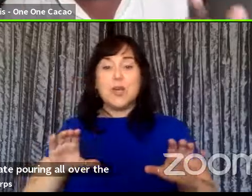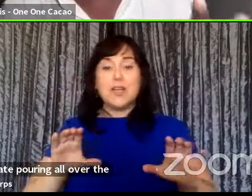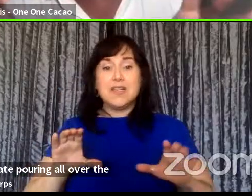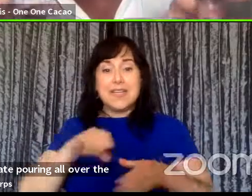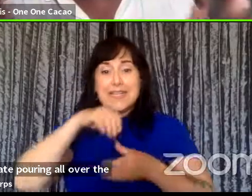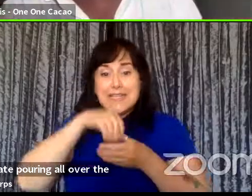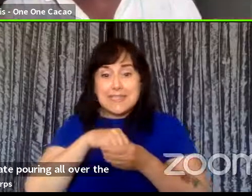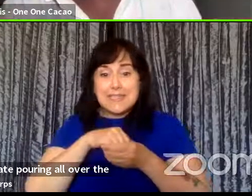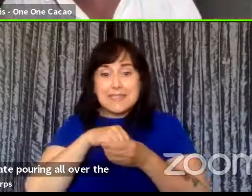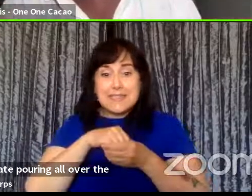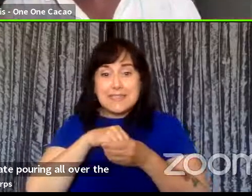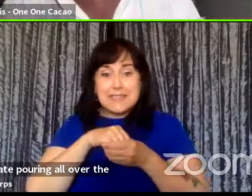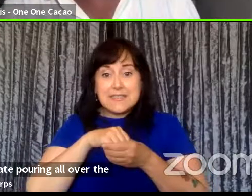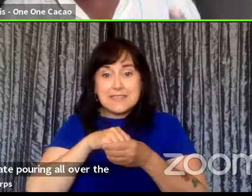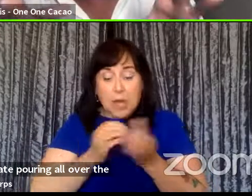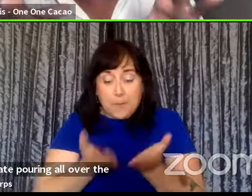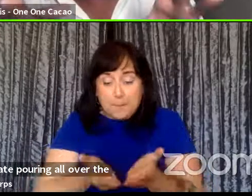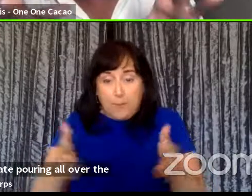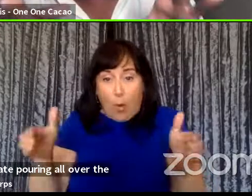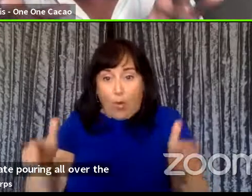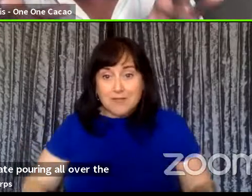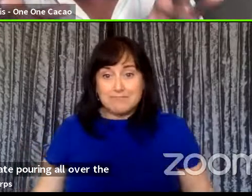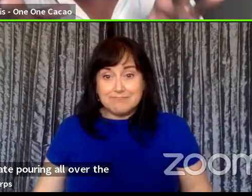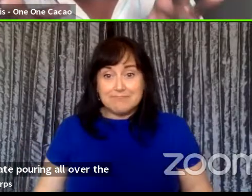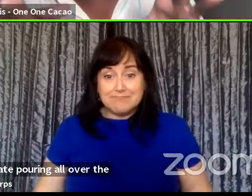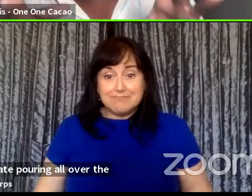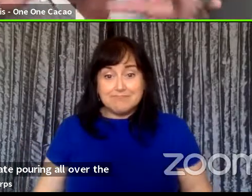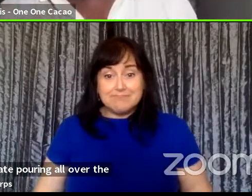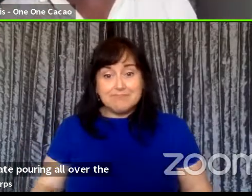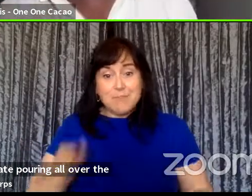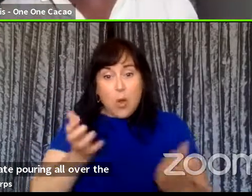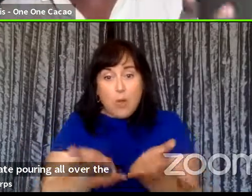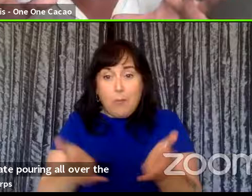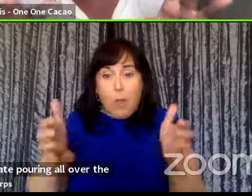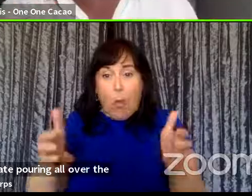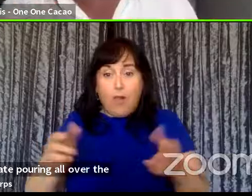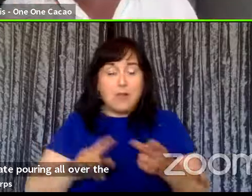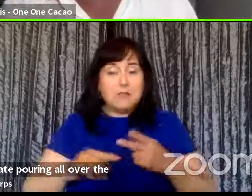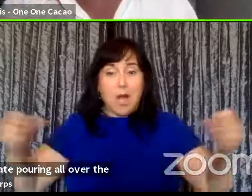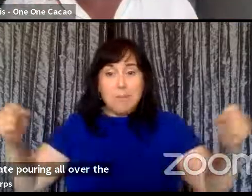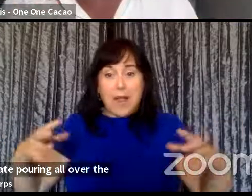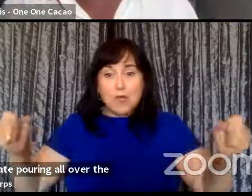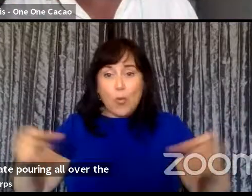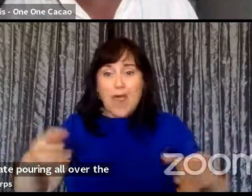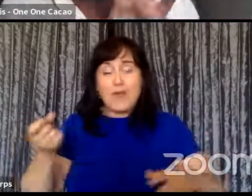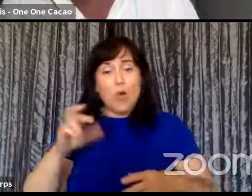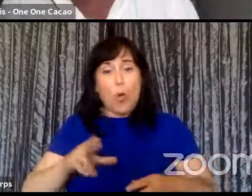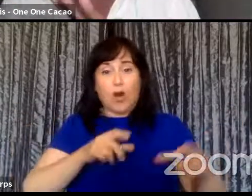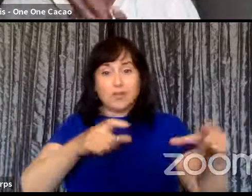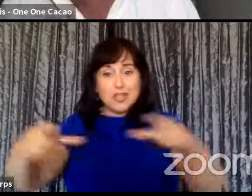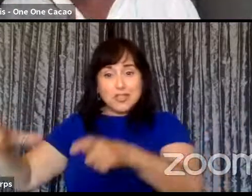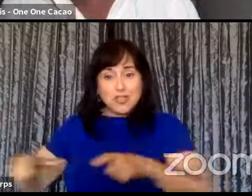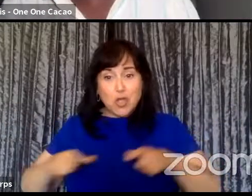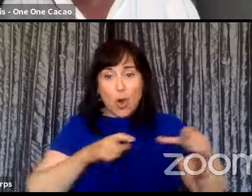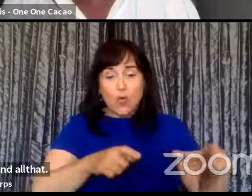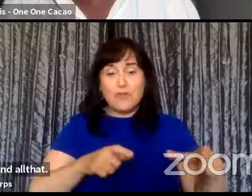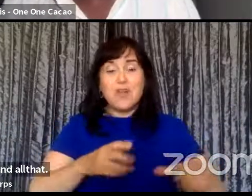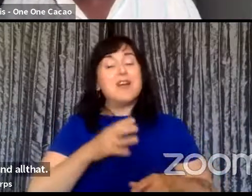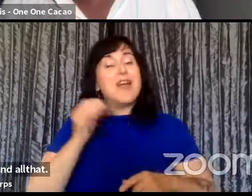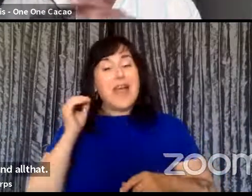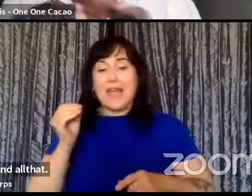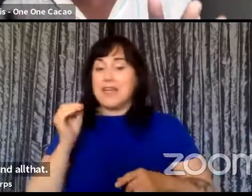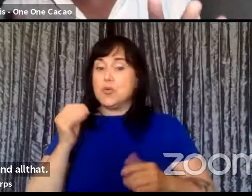within a bowl. Okay, so all you need is a bowl, all you need is a microwave or a stovetop, and we will get straight into